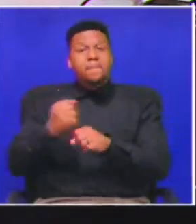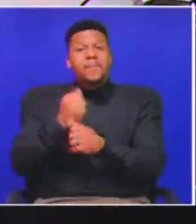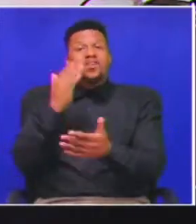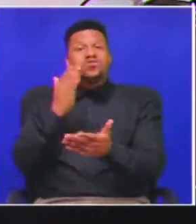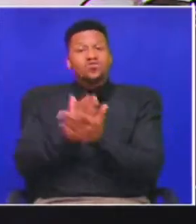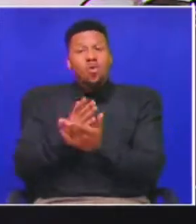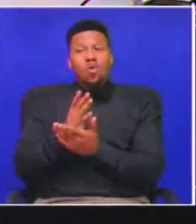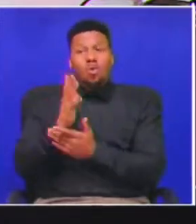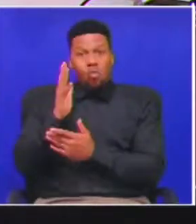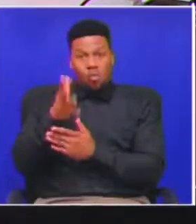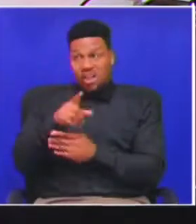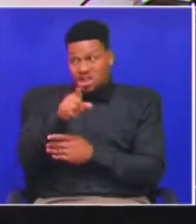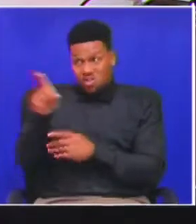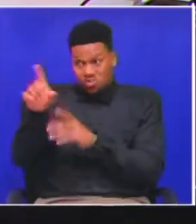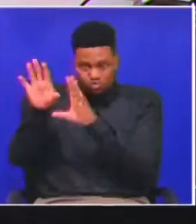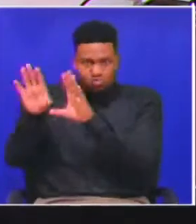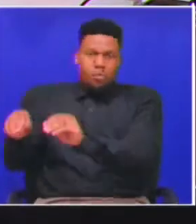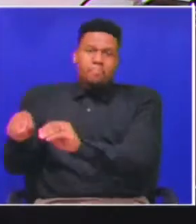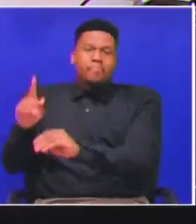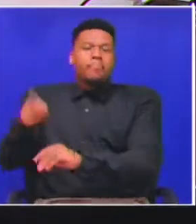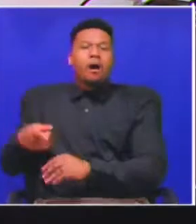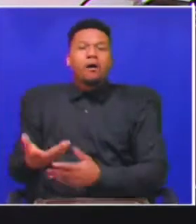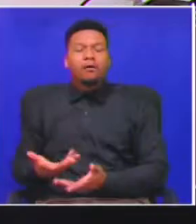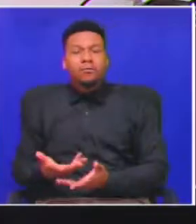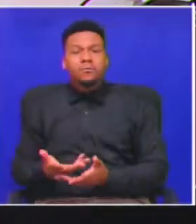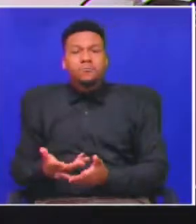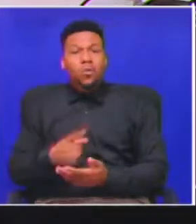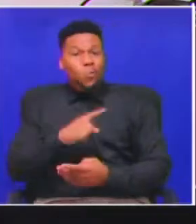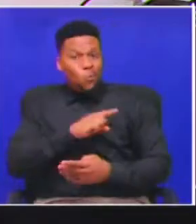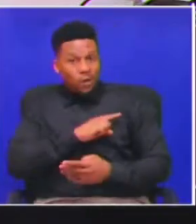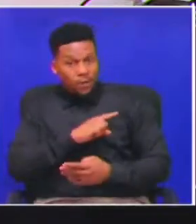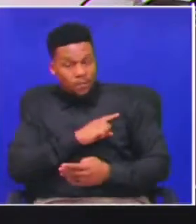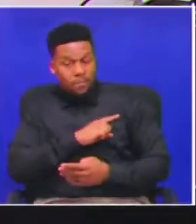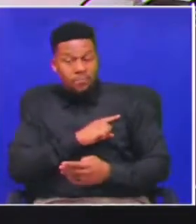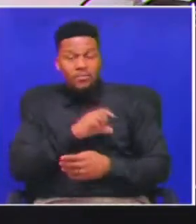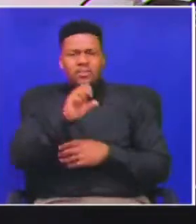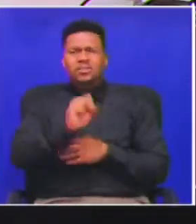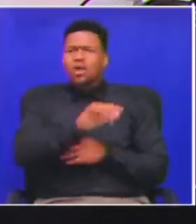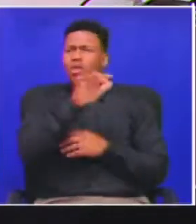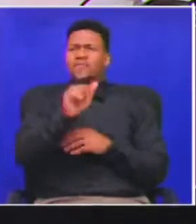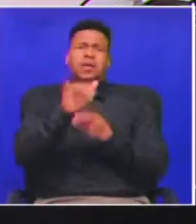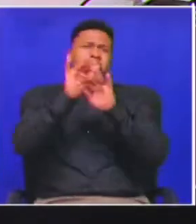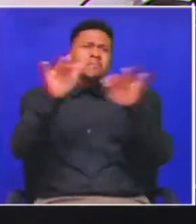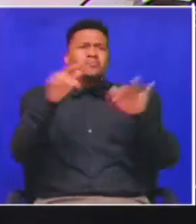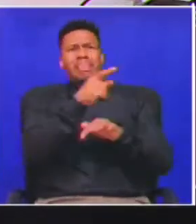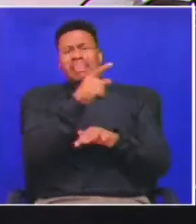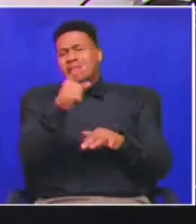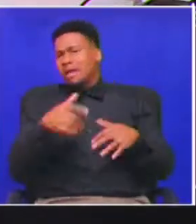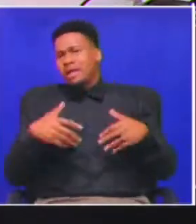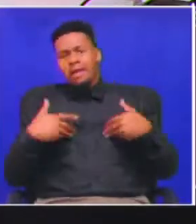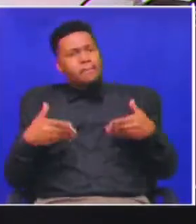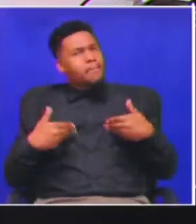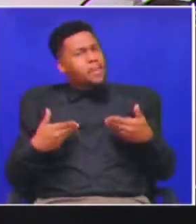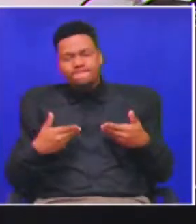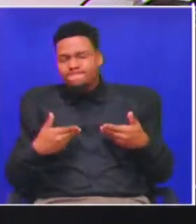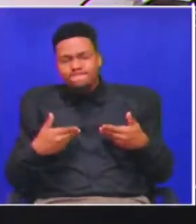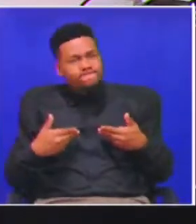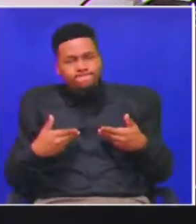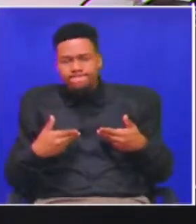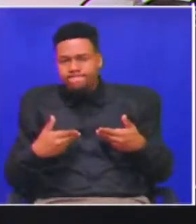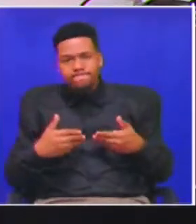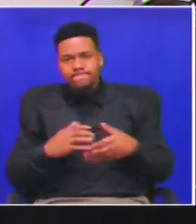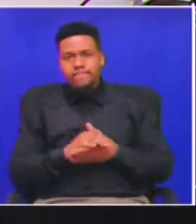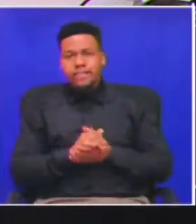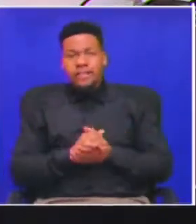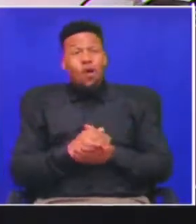doing, because South Africans are most unhappy. And they have a sense that the